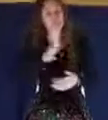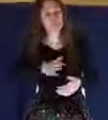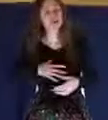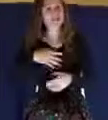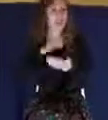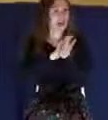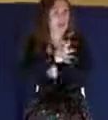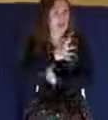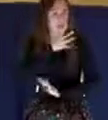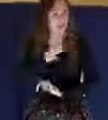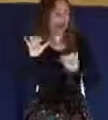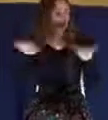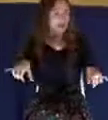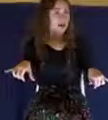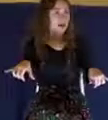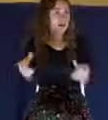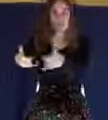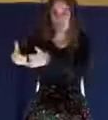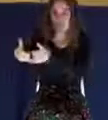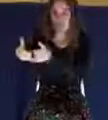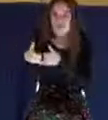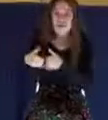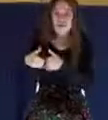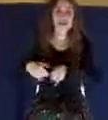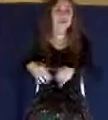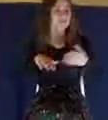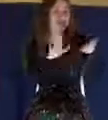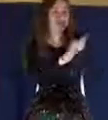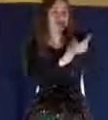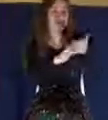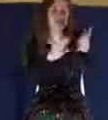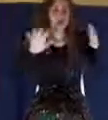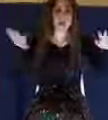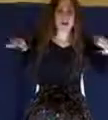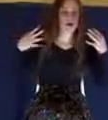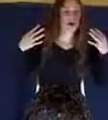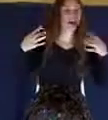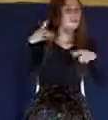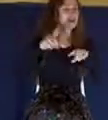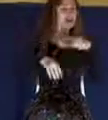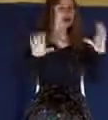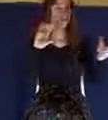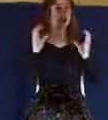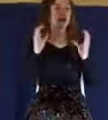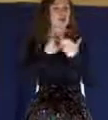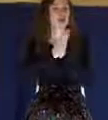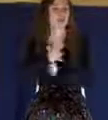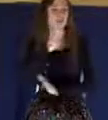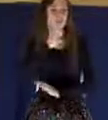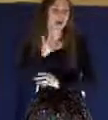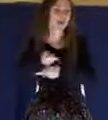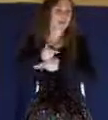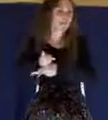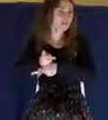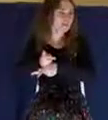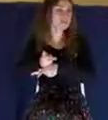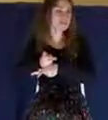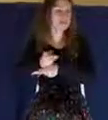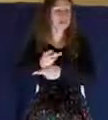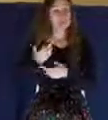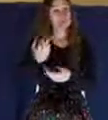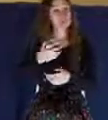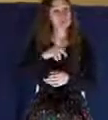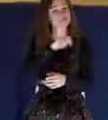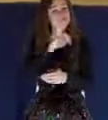or anything that can compare to being a mother. And so it's fitting that we celebrate and